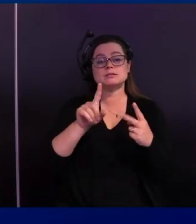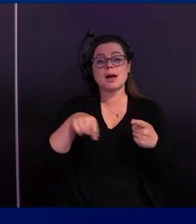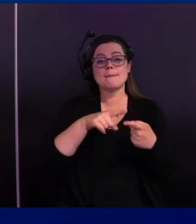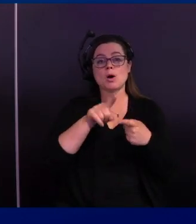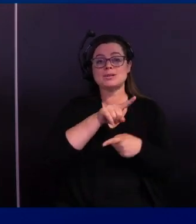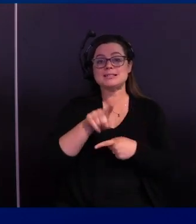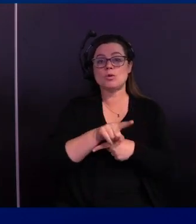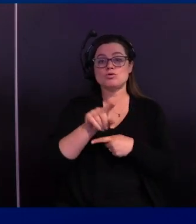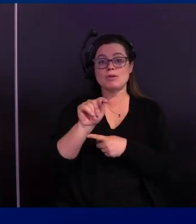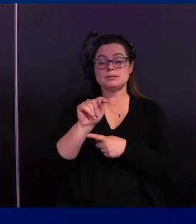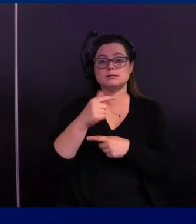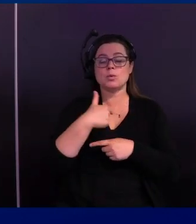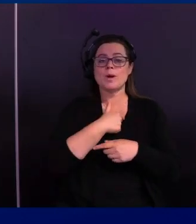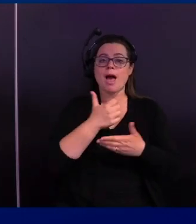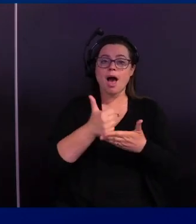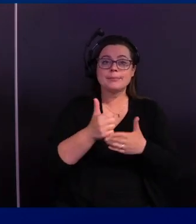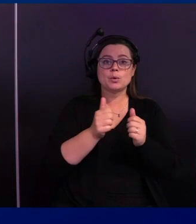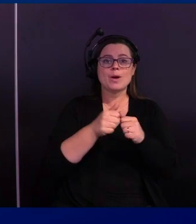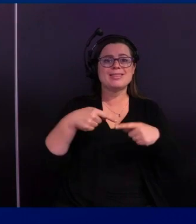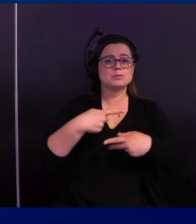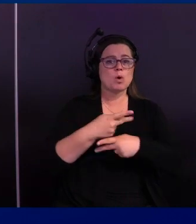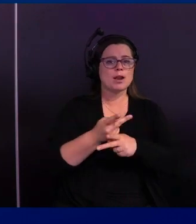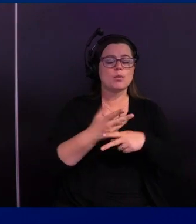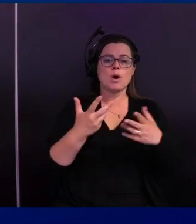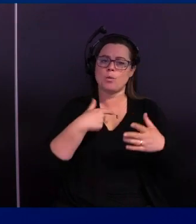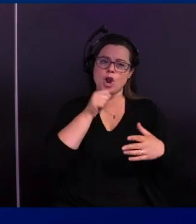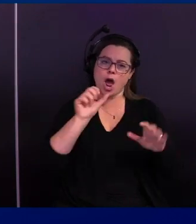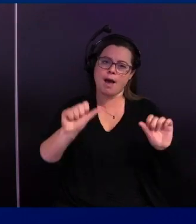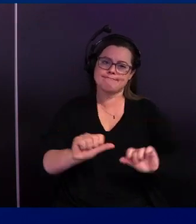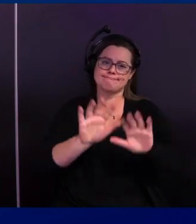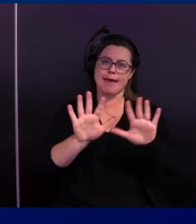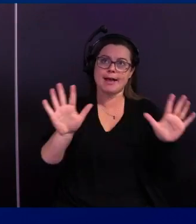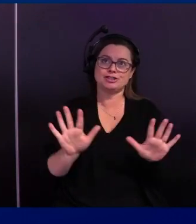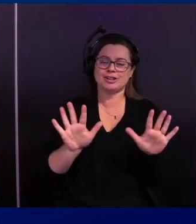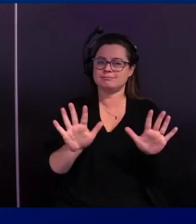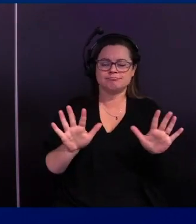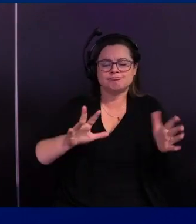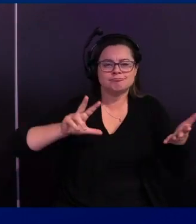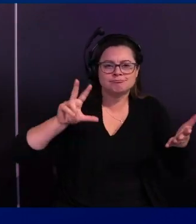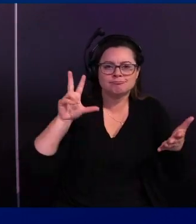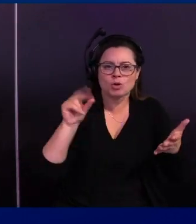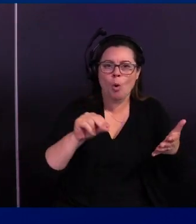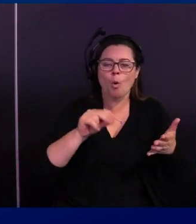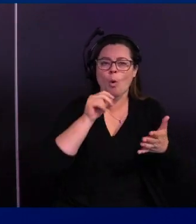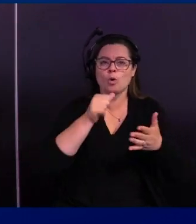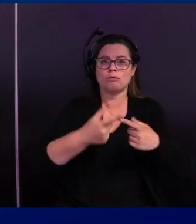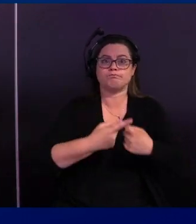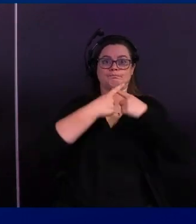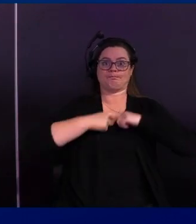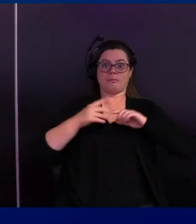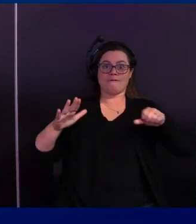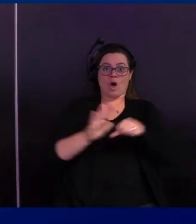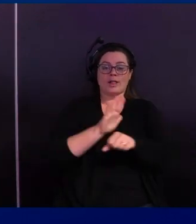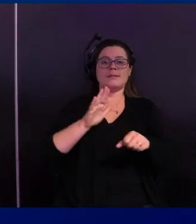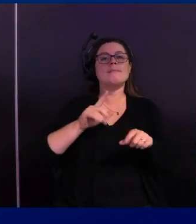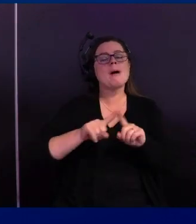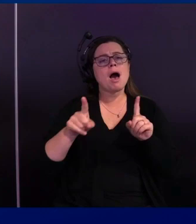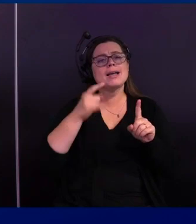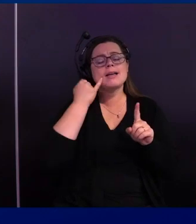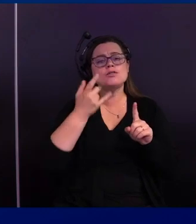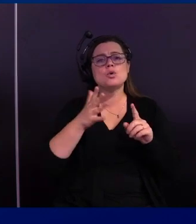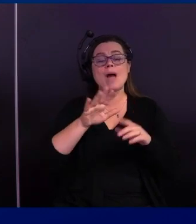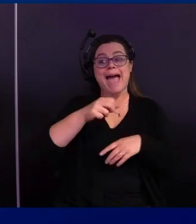we're helping with this product. You know, we're not a magic bullet. No one should be out there saying they're a magic bullet. But if you want to build an application